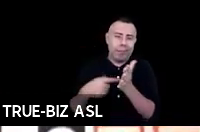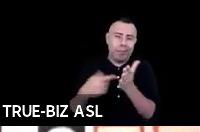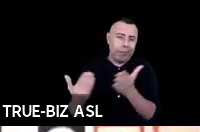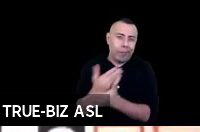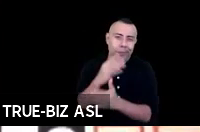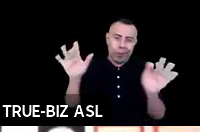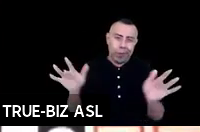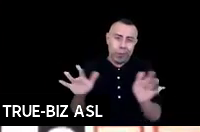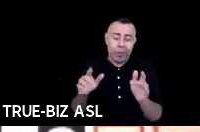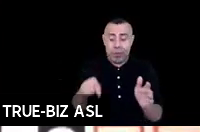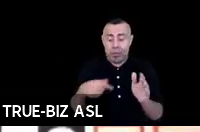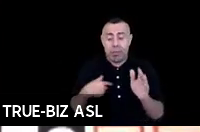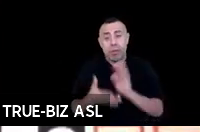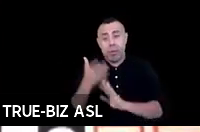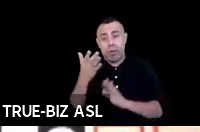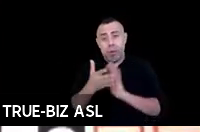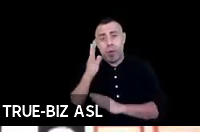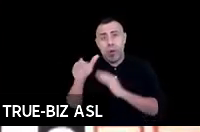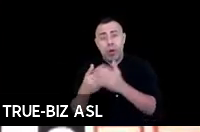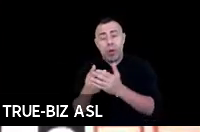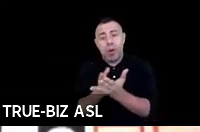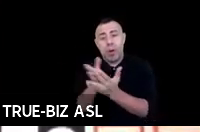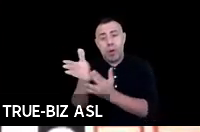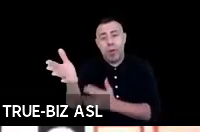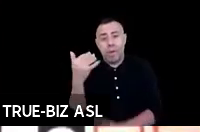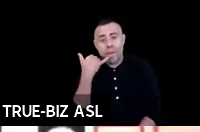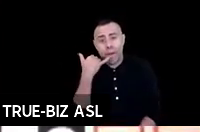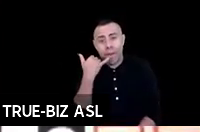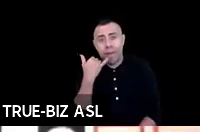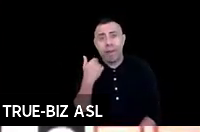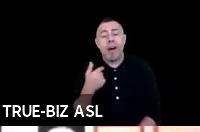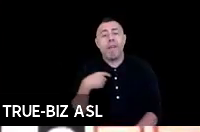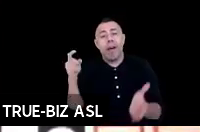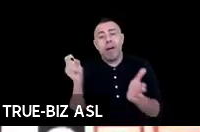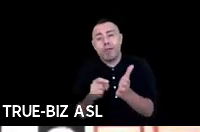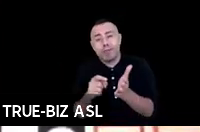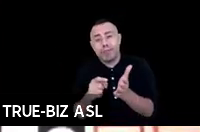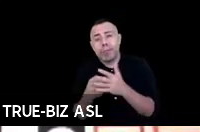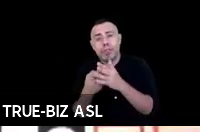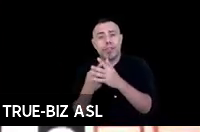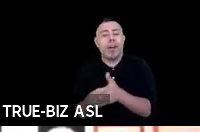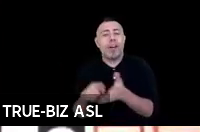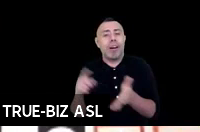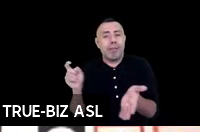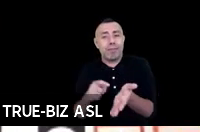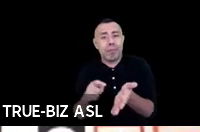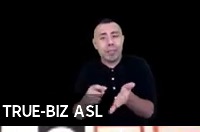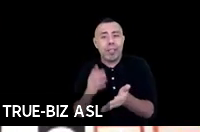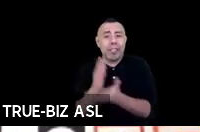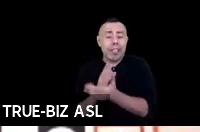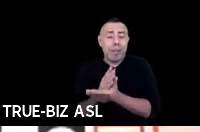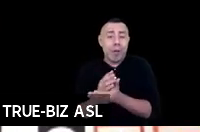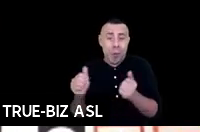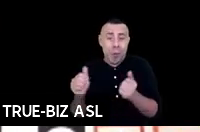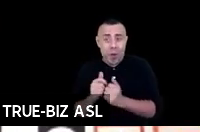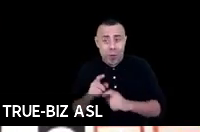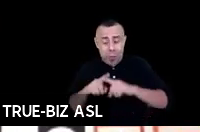this all on my phone. So being able to like start and stop and in any sort of reliable fashion was